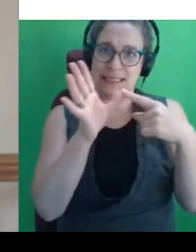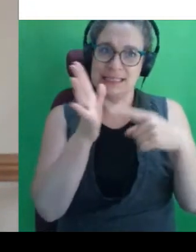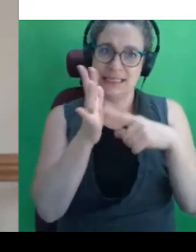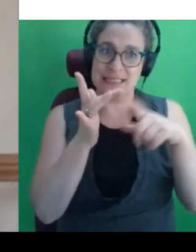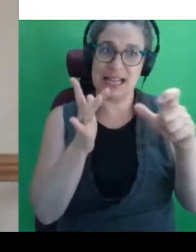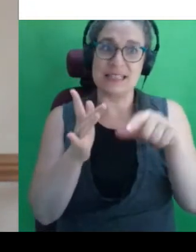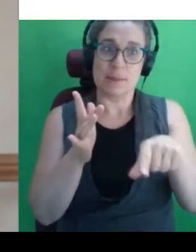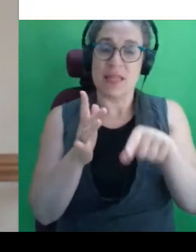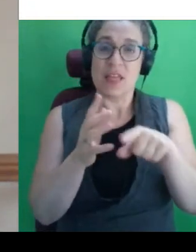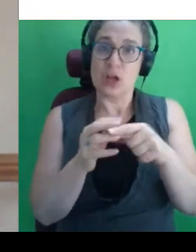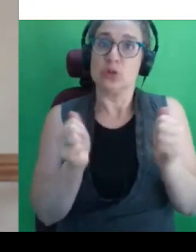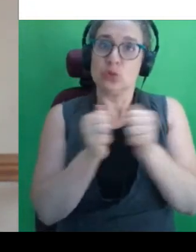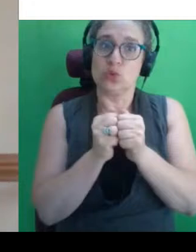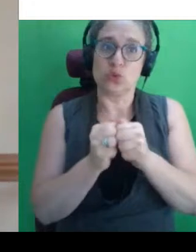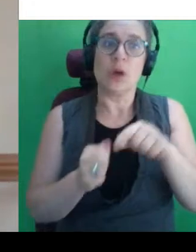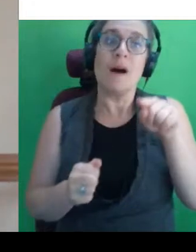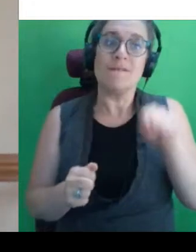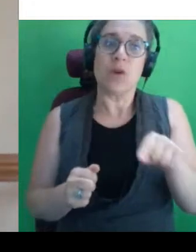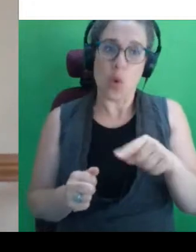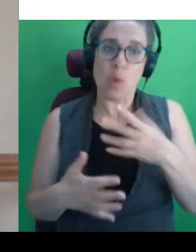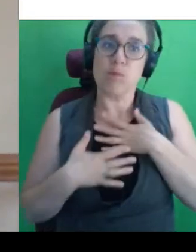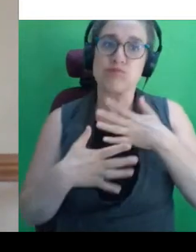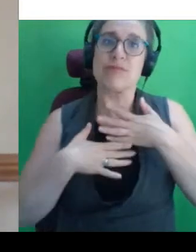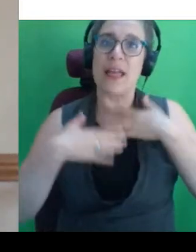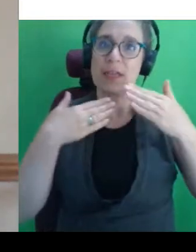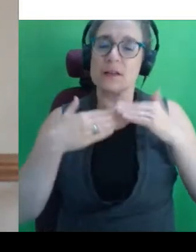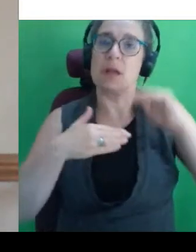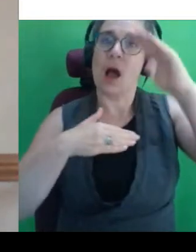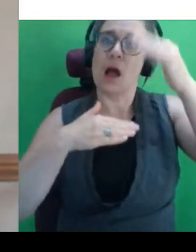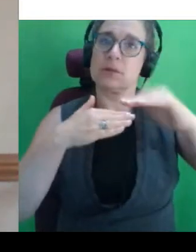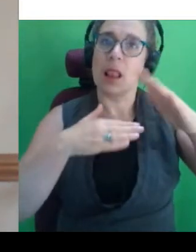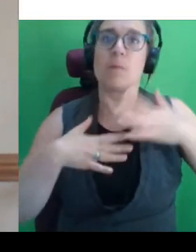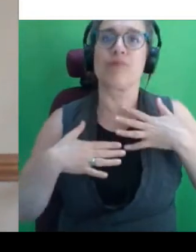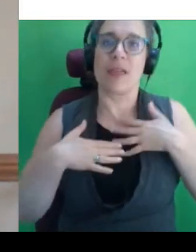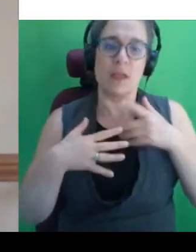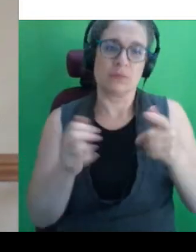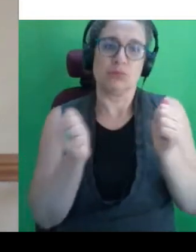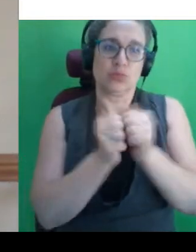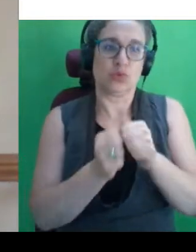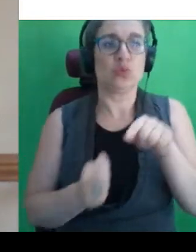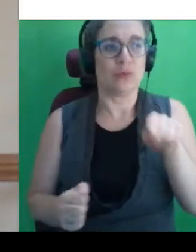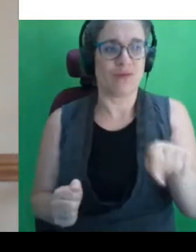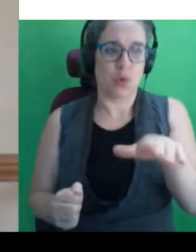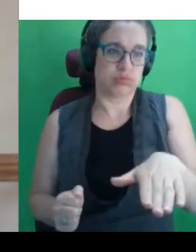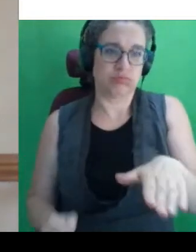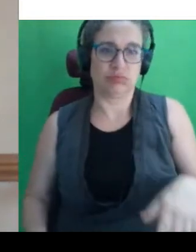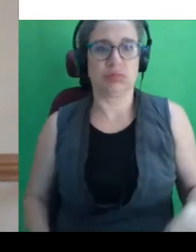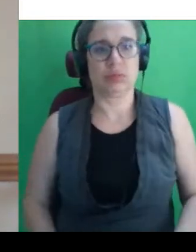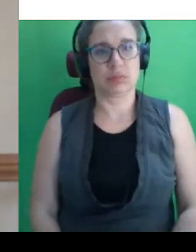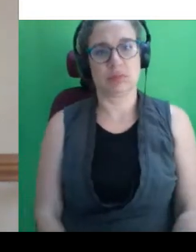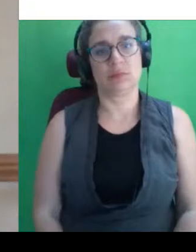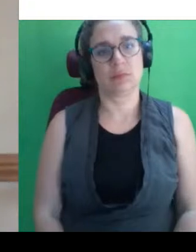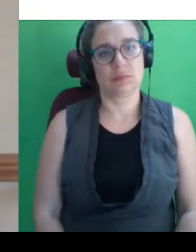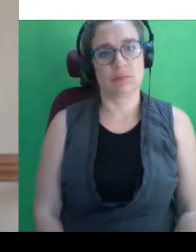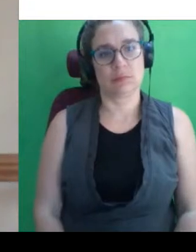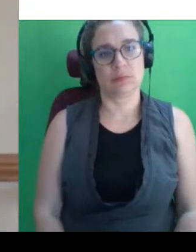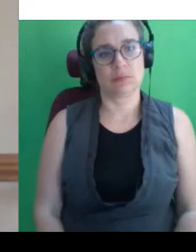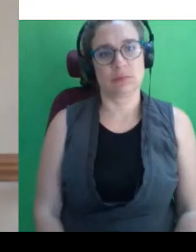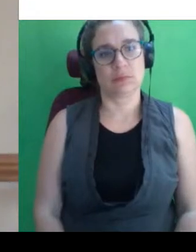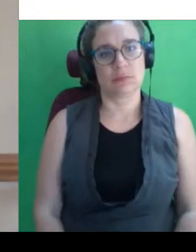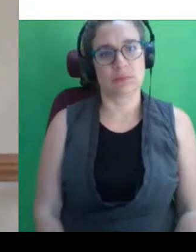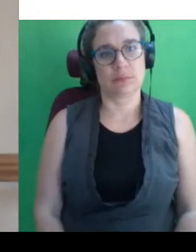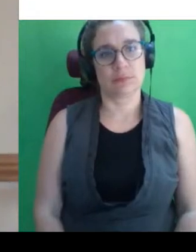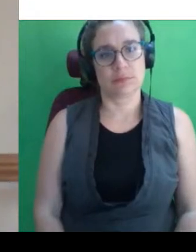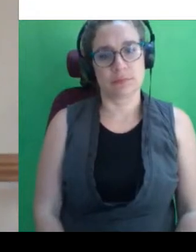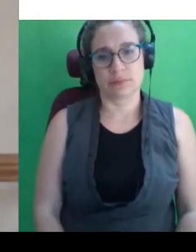breathing, so they're a very comfortable device for children to breathe in and out of. So again, exactly the same technique beforehand. You're going